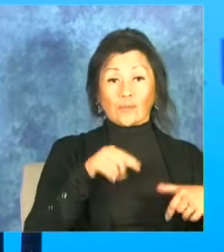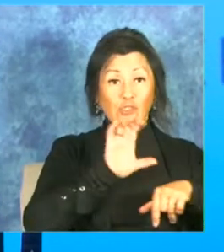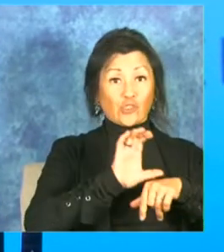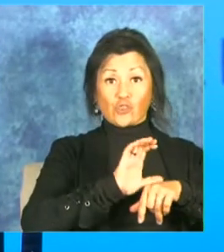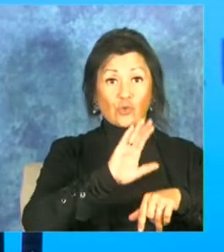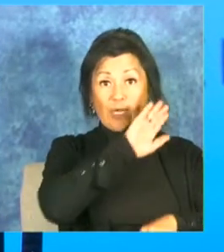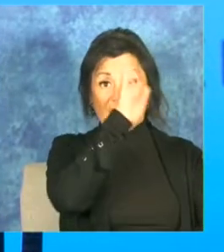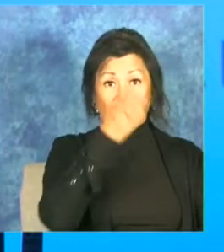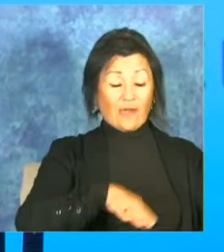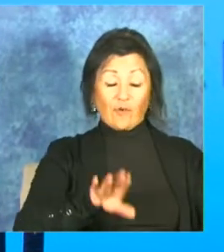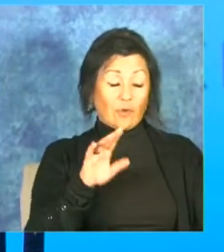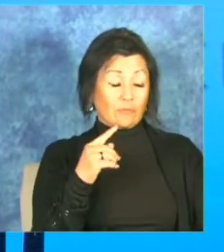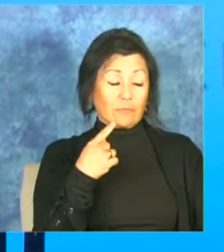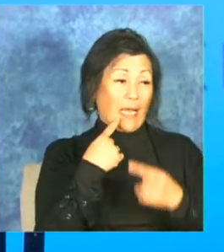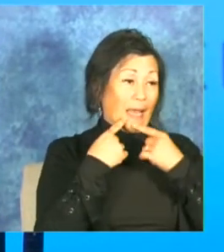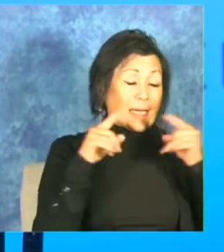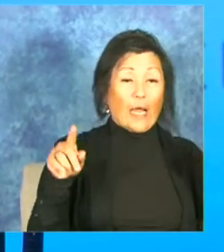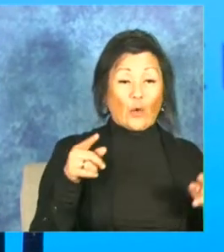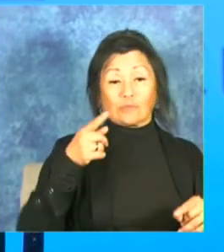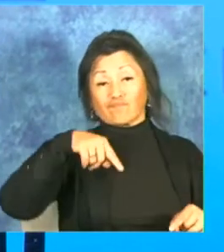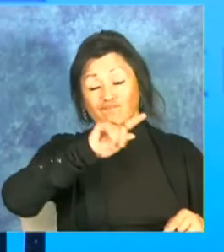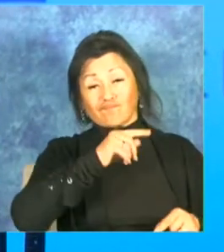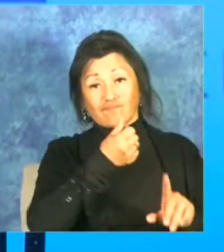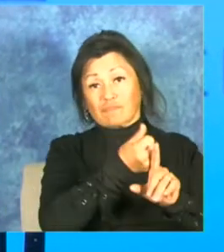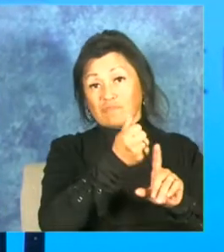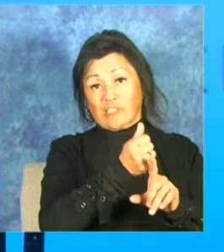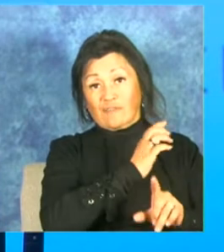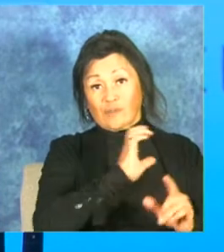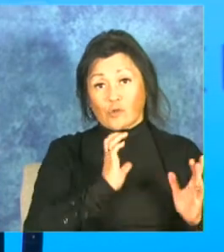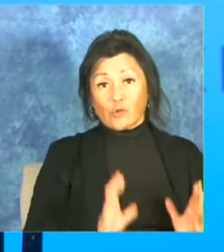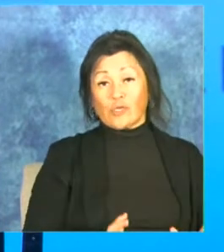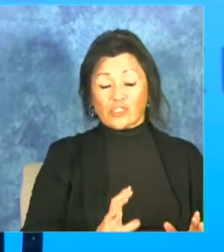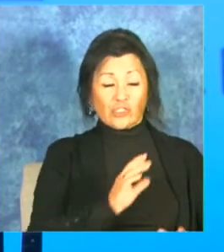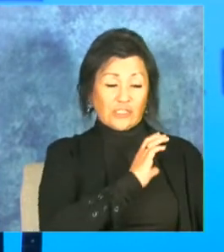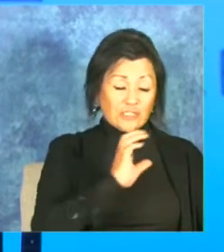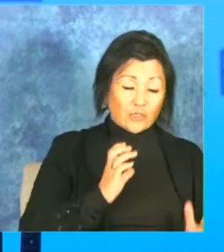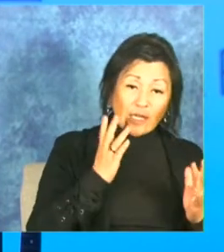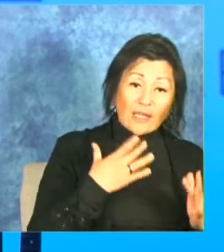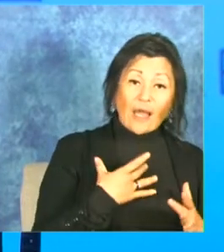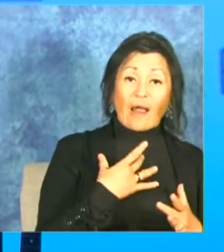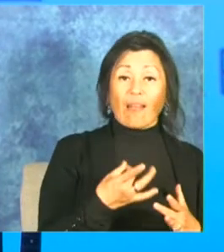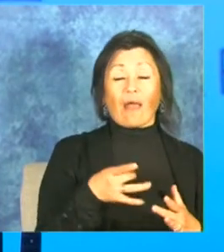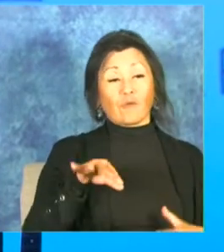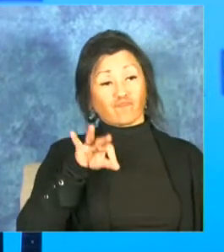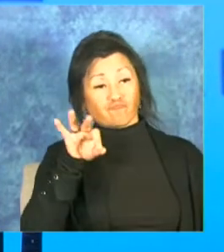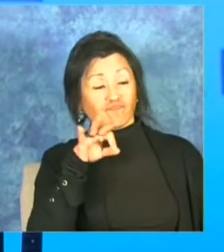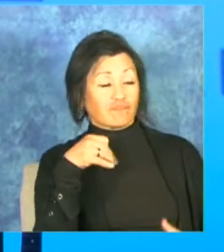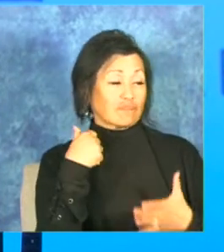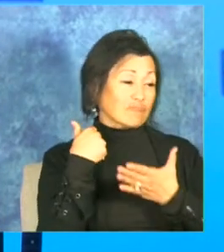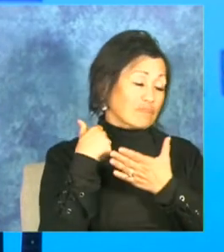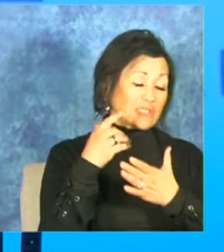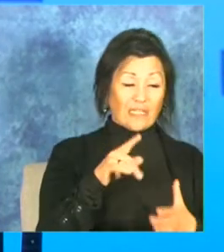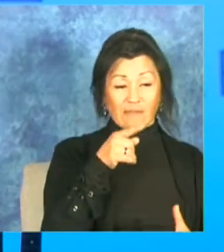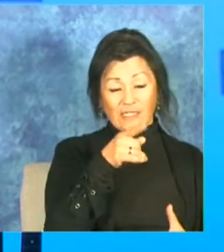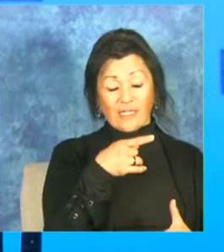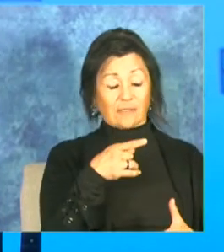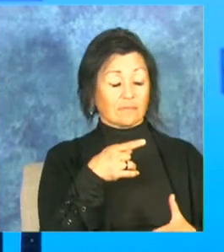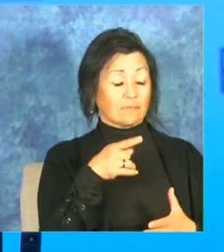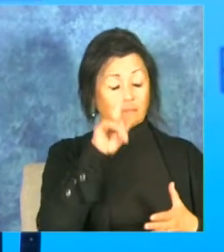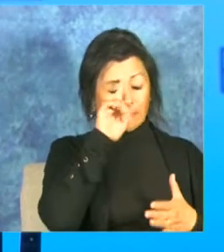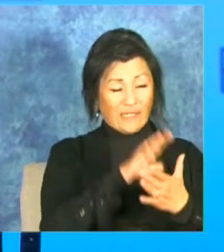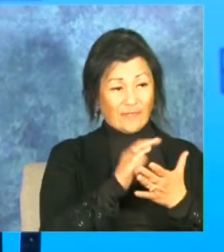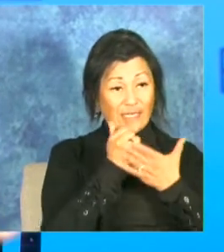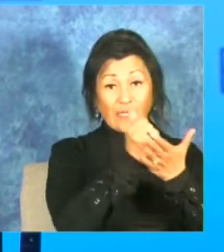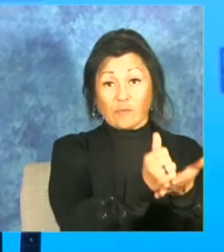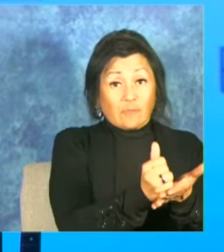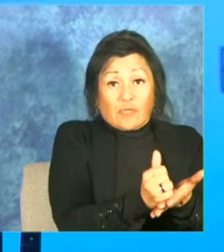never claimed to be a Christian. They just like the messages, and they believe it helps them and gives them something to chew on in life.